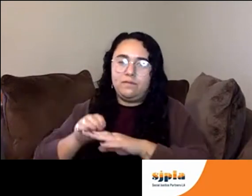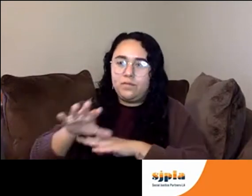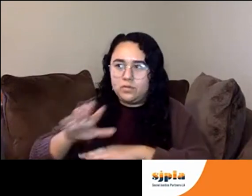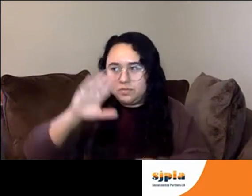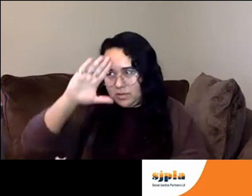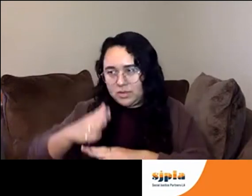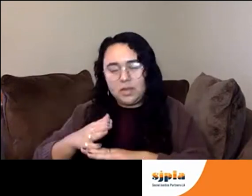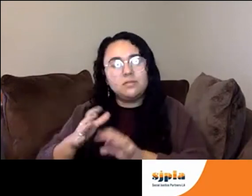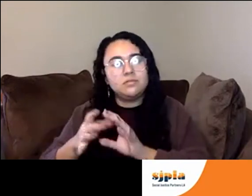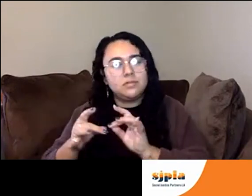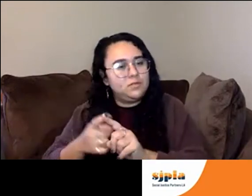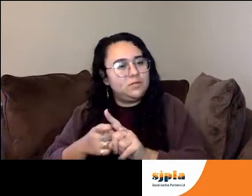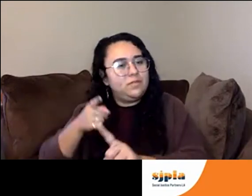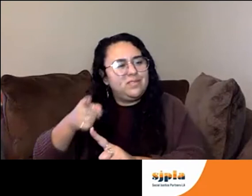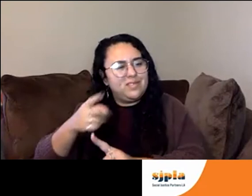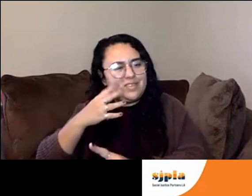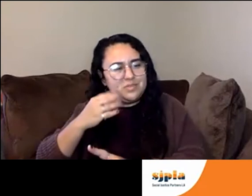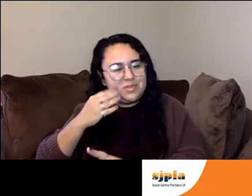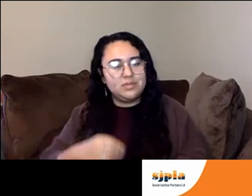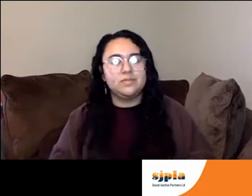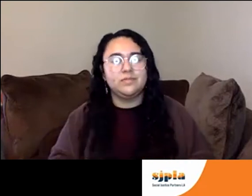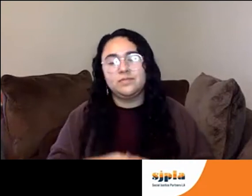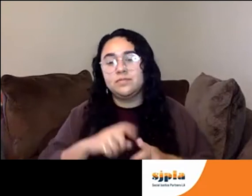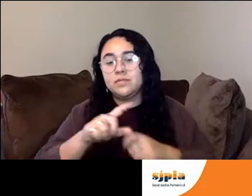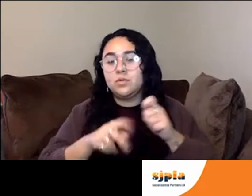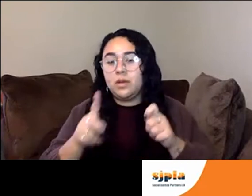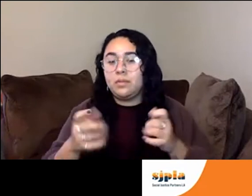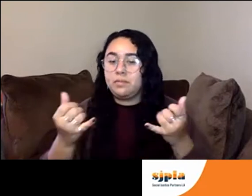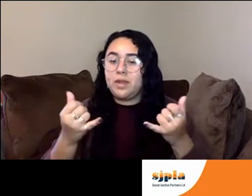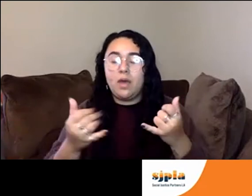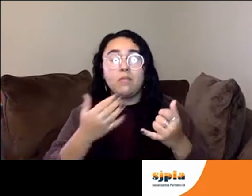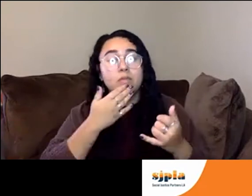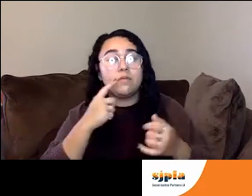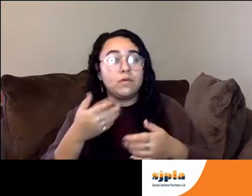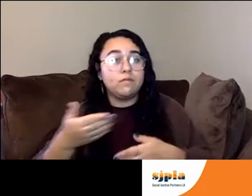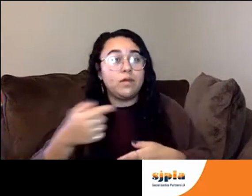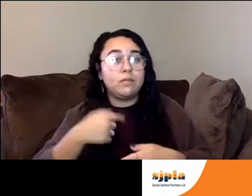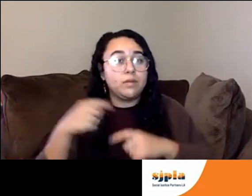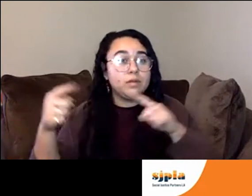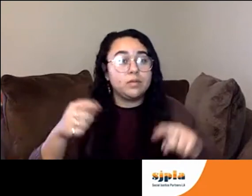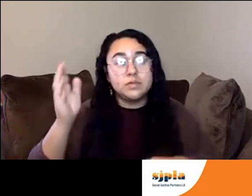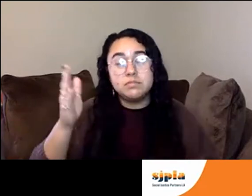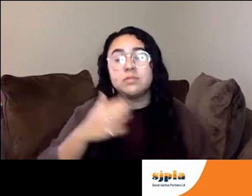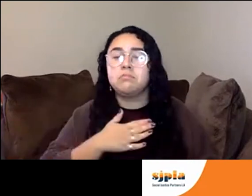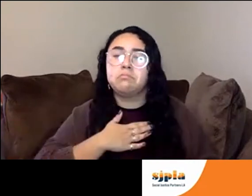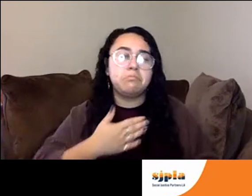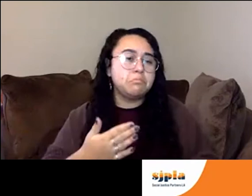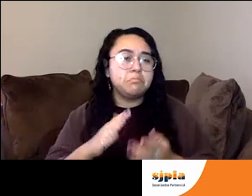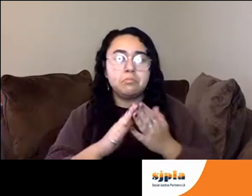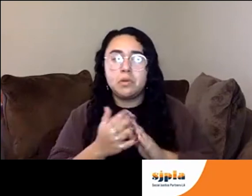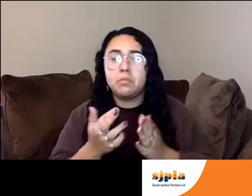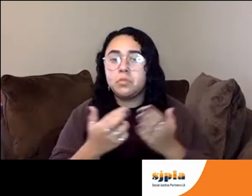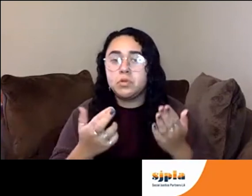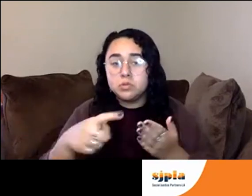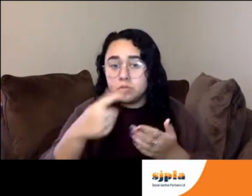is coming from. So I'll end on that note, but thanks for having me speak. And I'm happy to be a resource to anyone who's interested in the course or